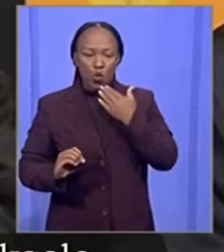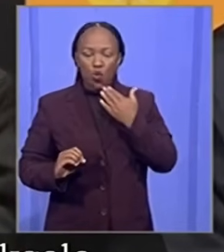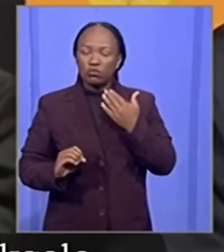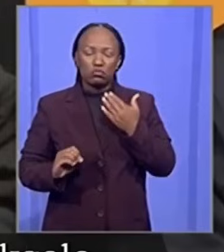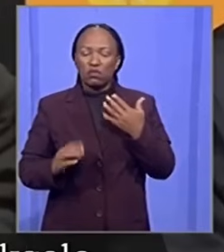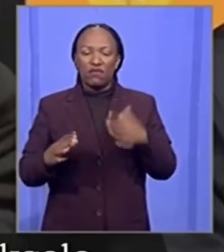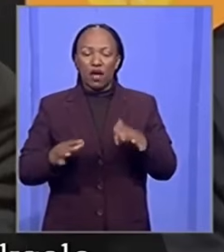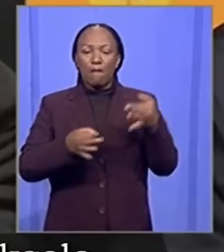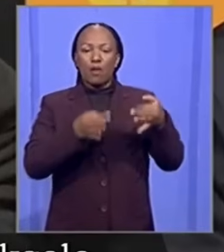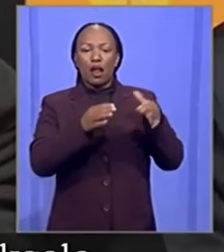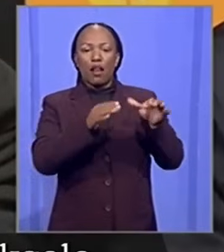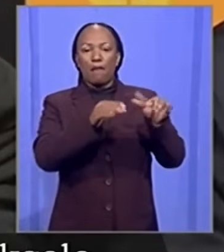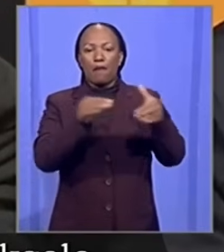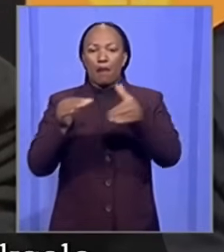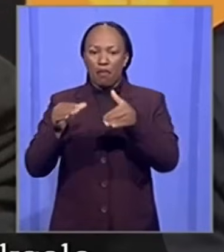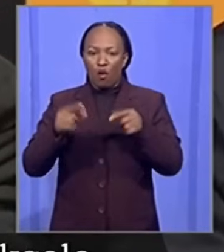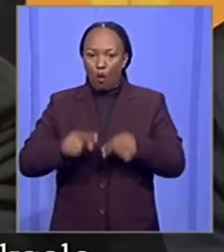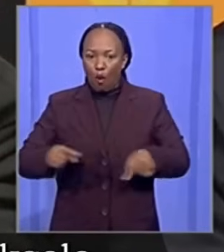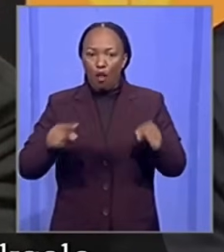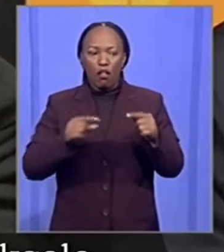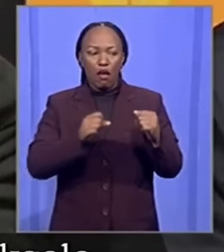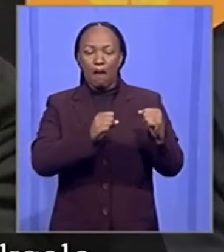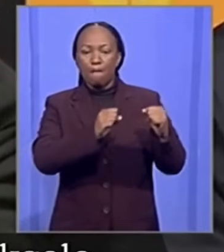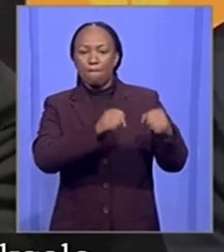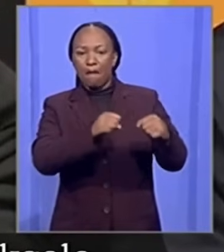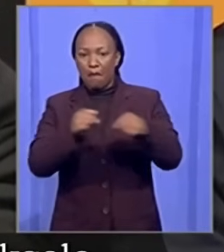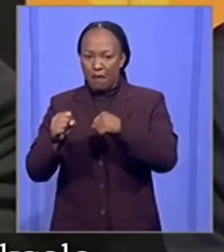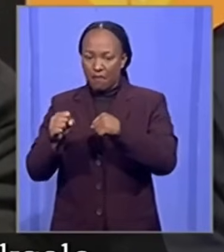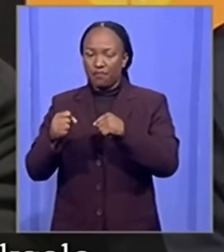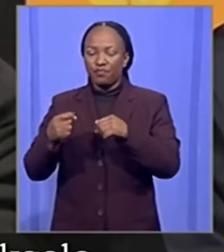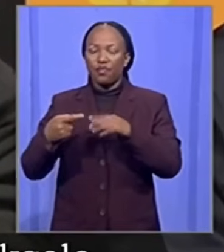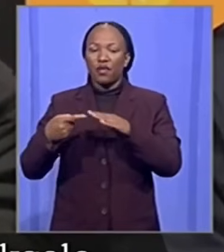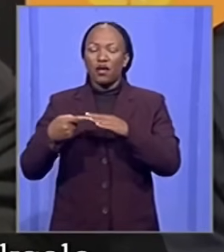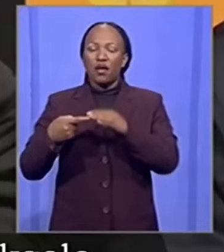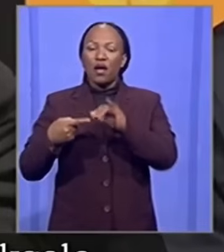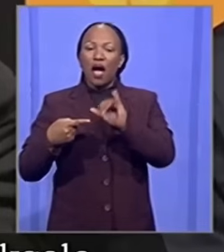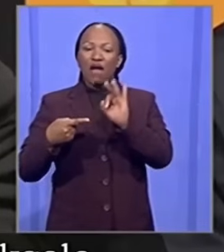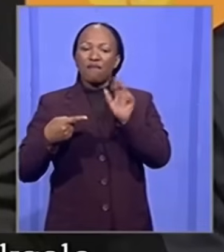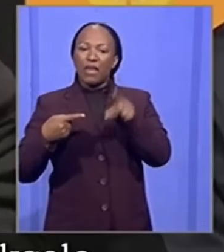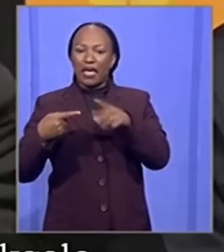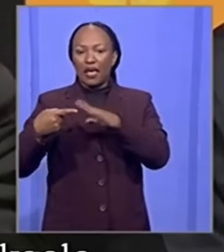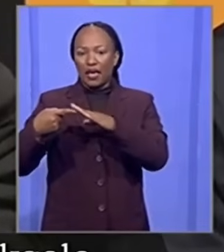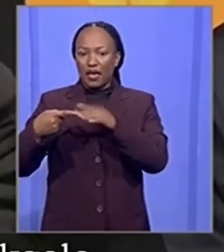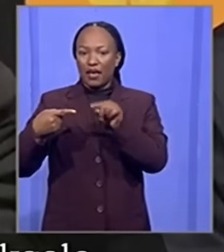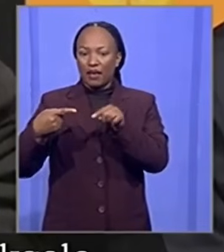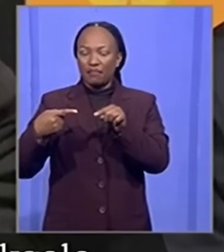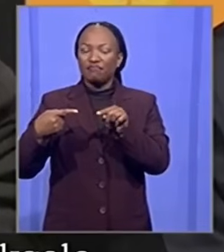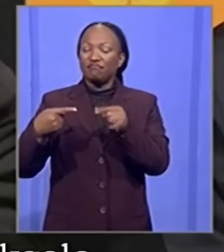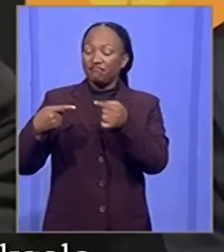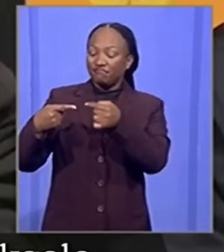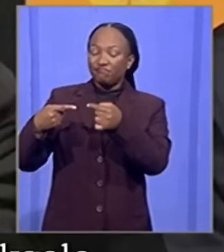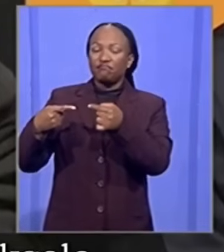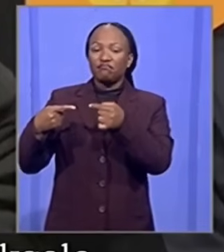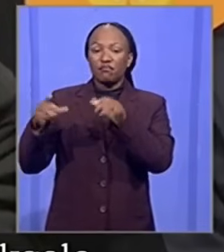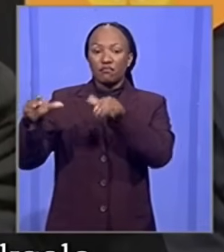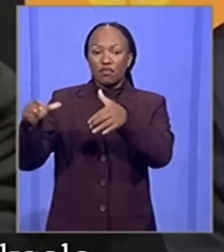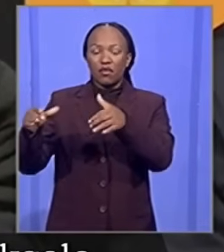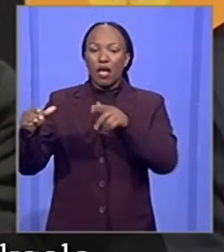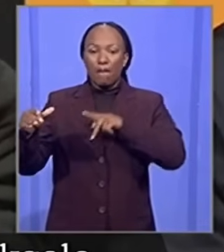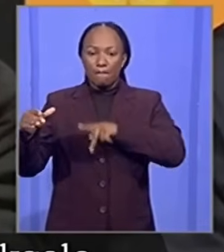political parties based on the numerical gaining. IFP took lead. We said the IFP would become